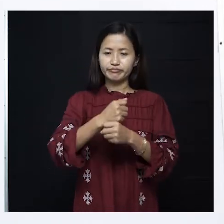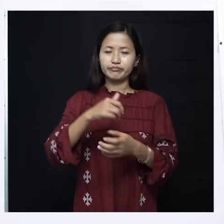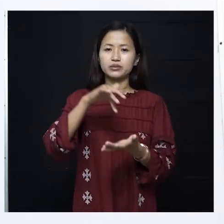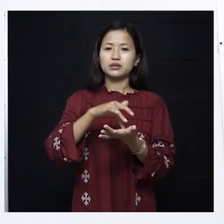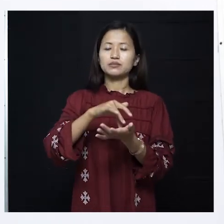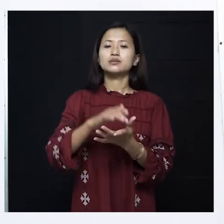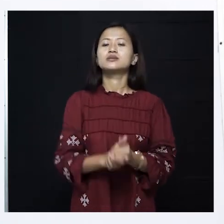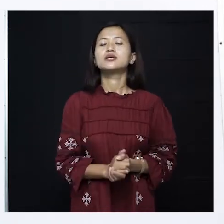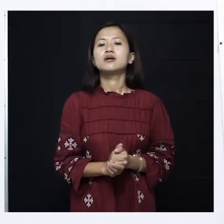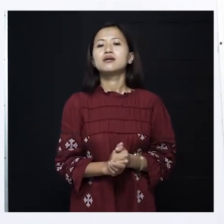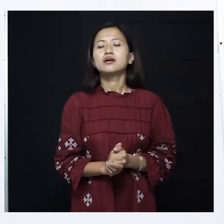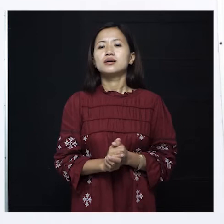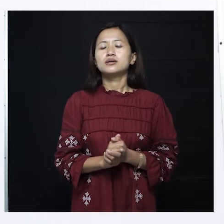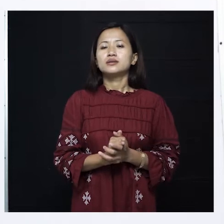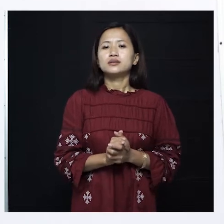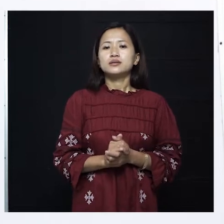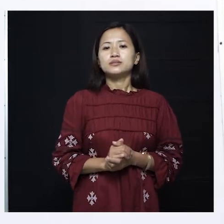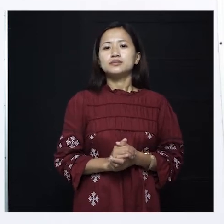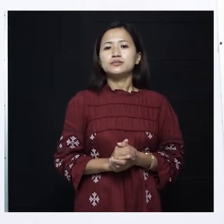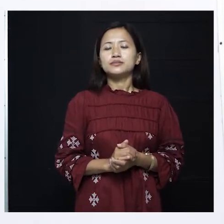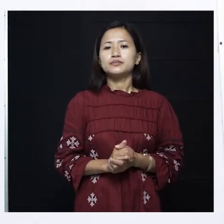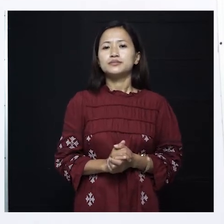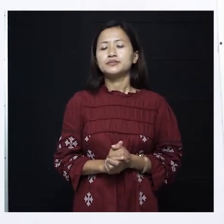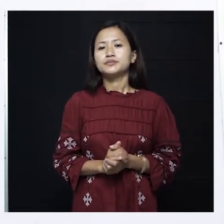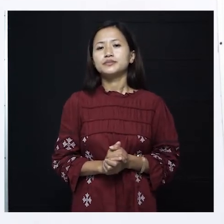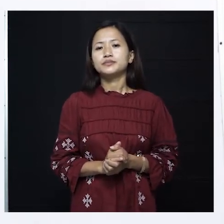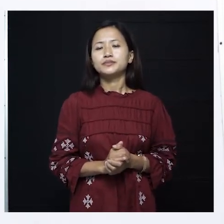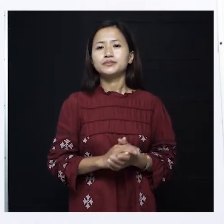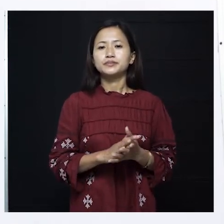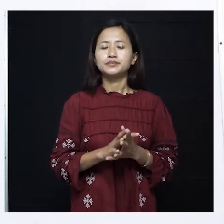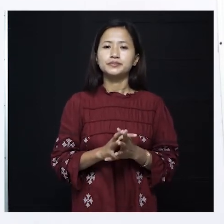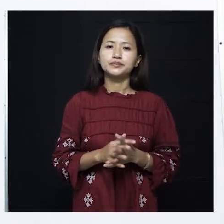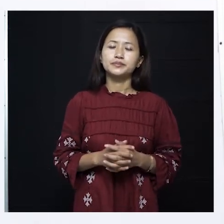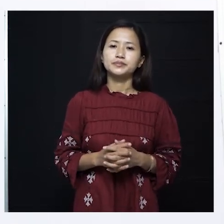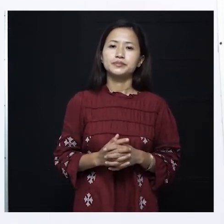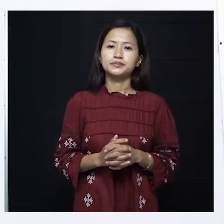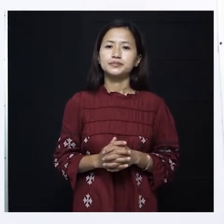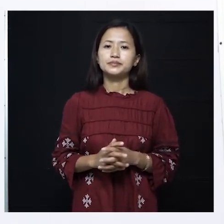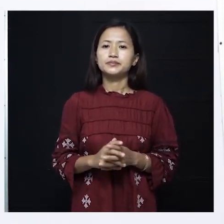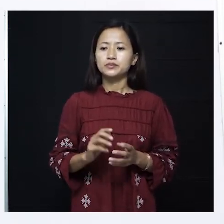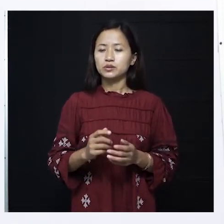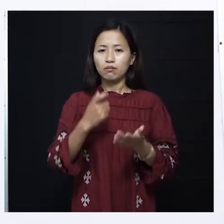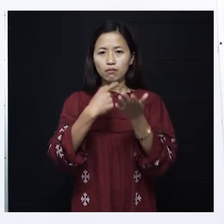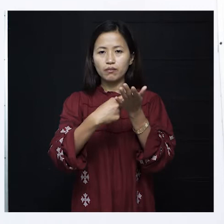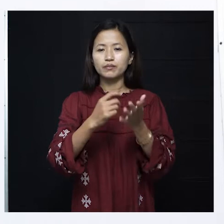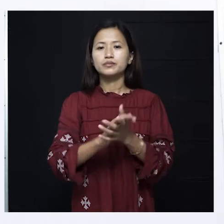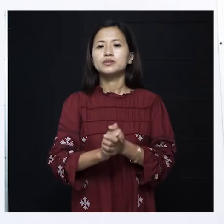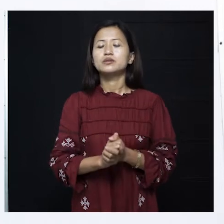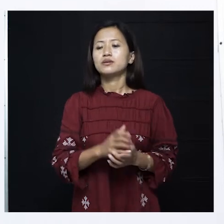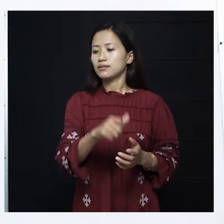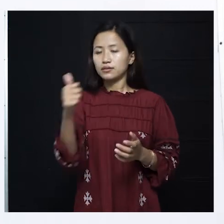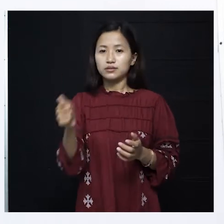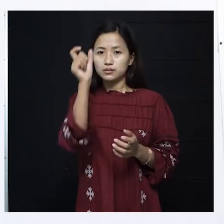there together, the natural and the man-made, those are called as the topographical map, or in